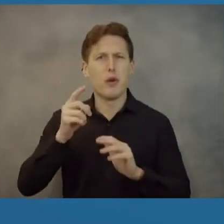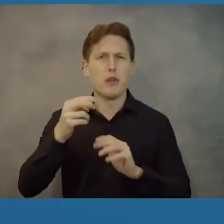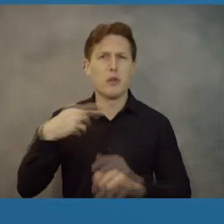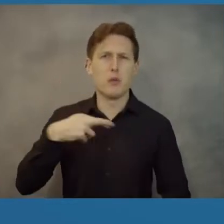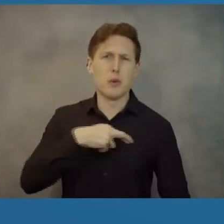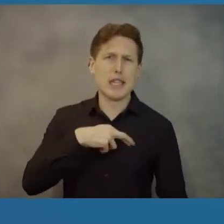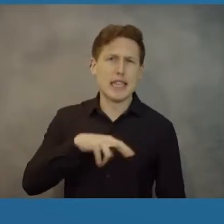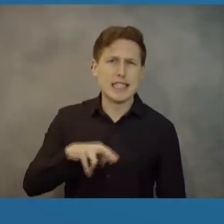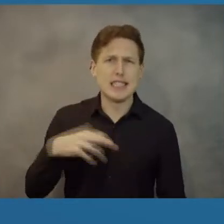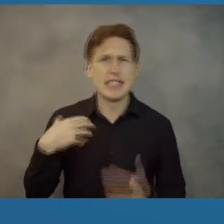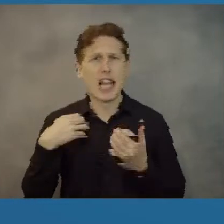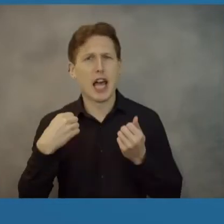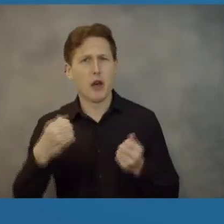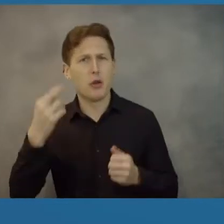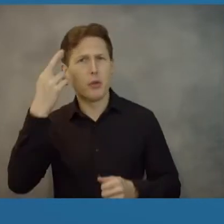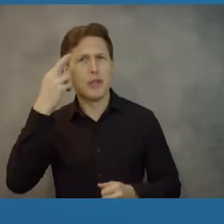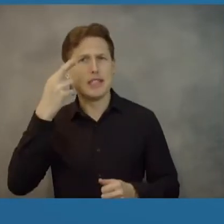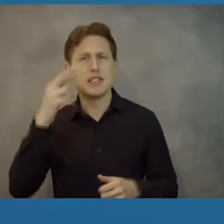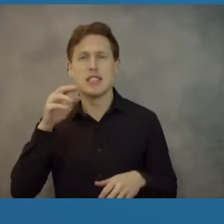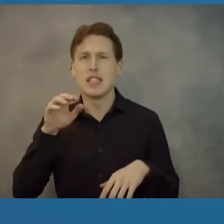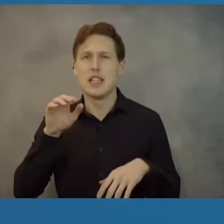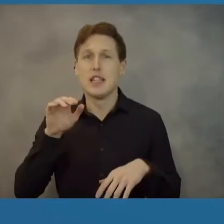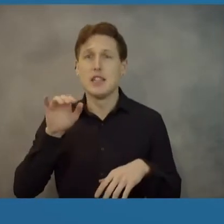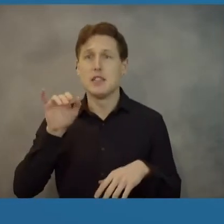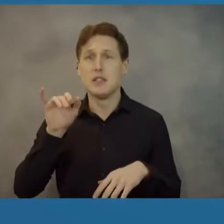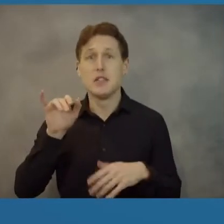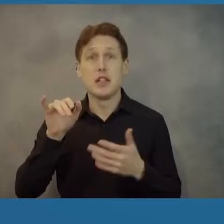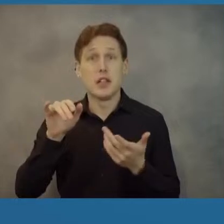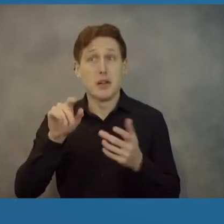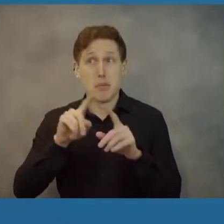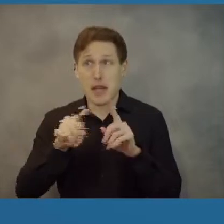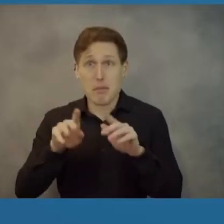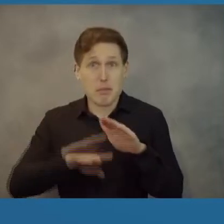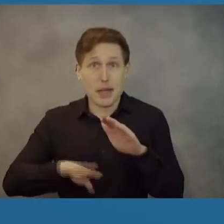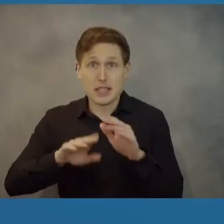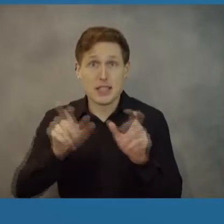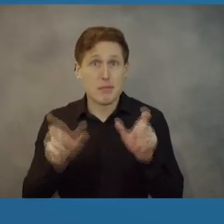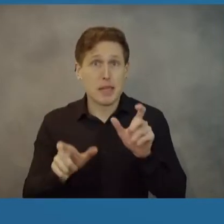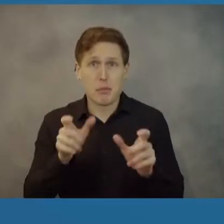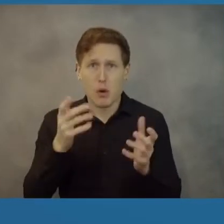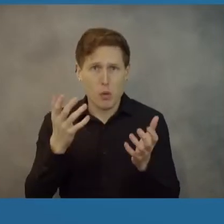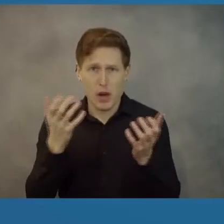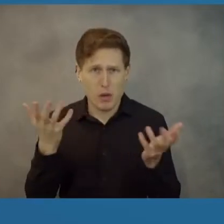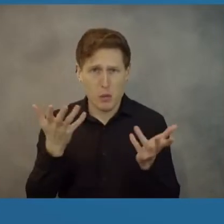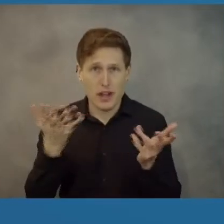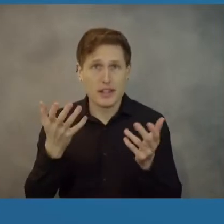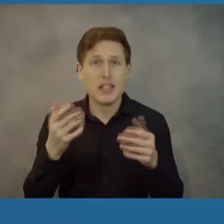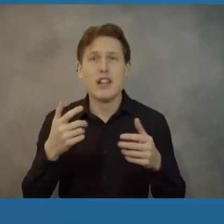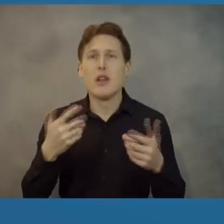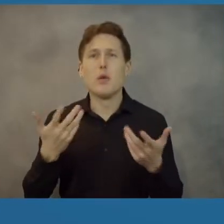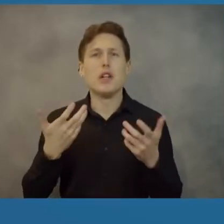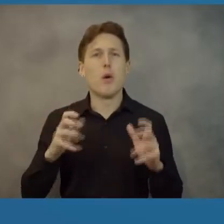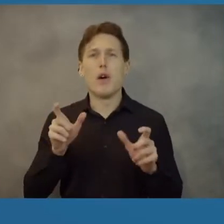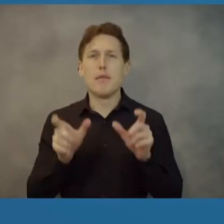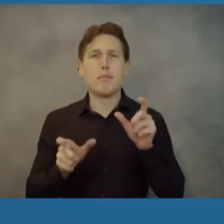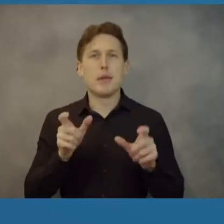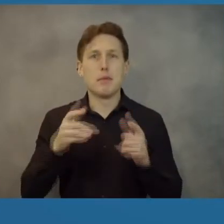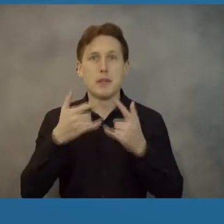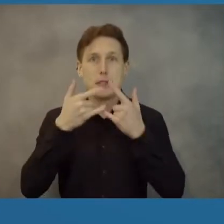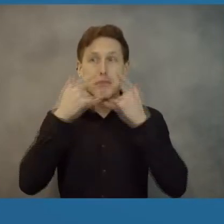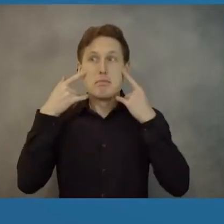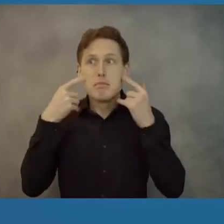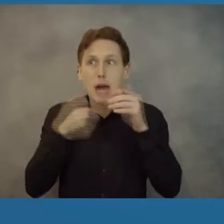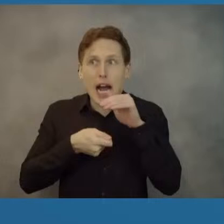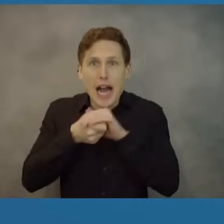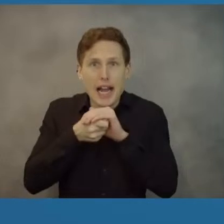was a broad description, but basically what people are looking for is to not have someone be able to get away with wearing a mask when they're harming another